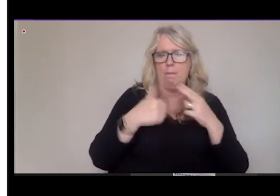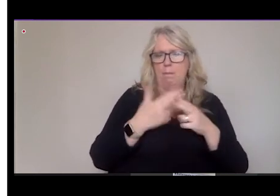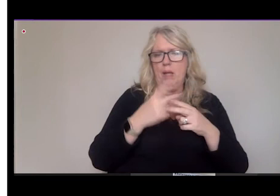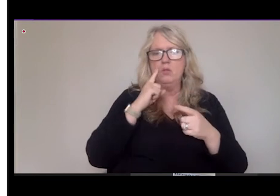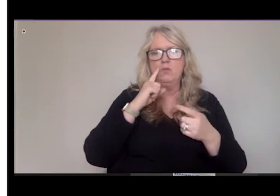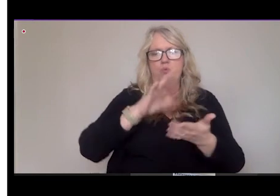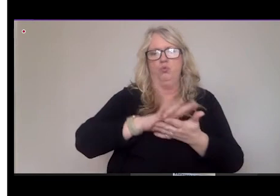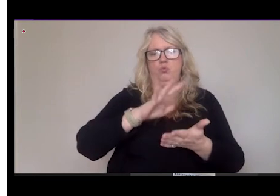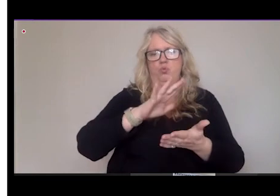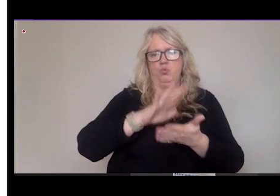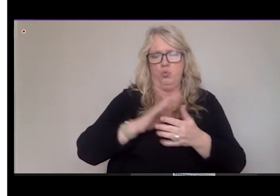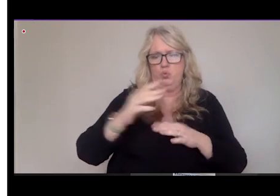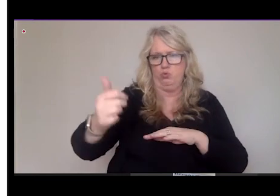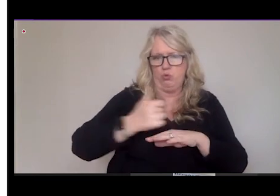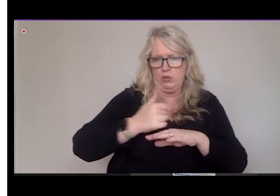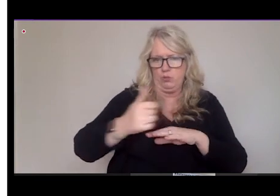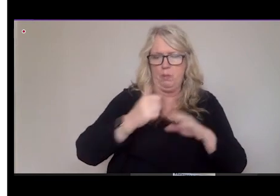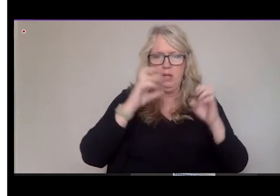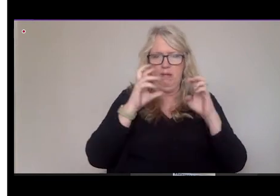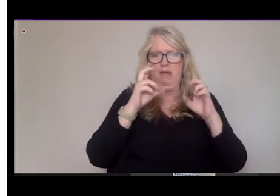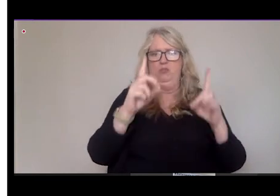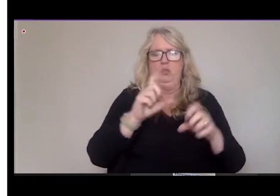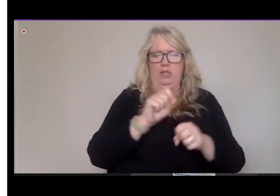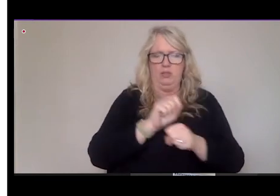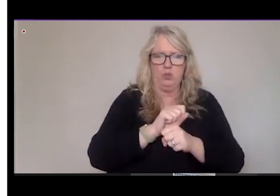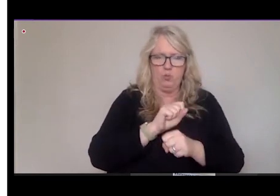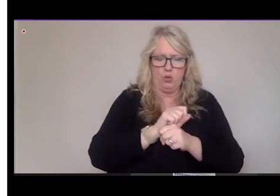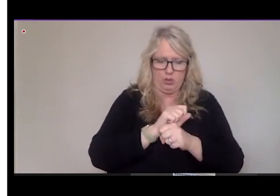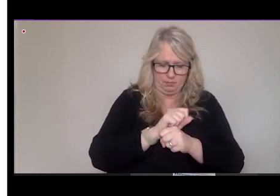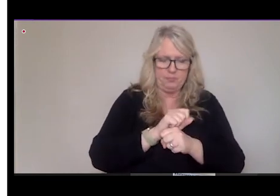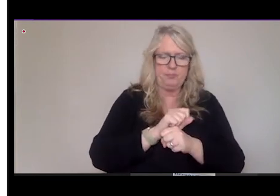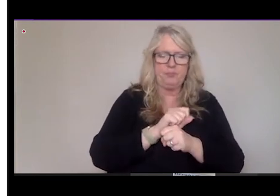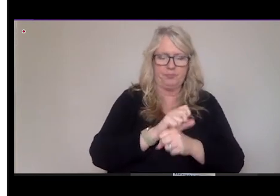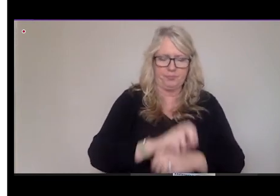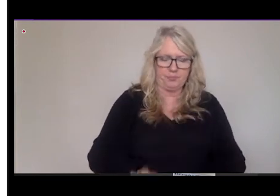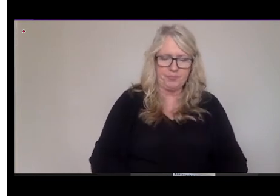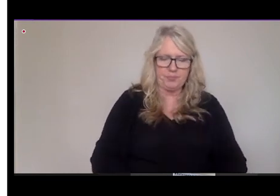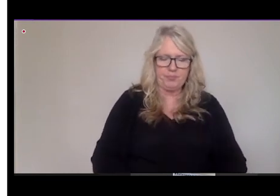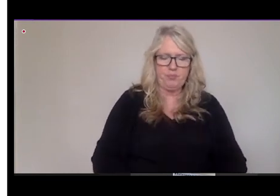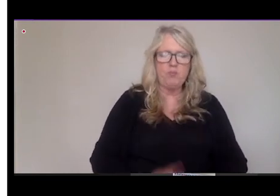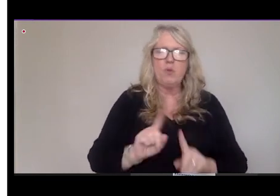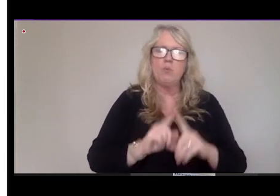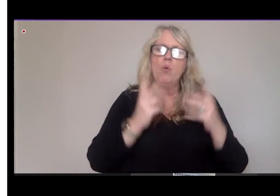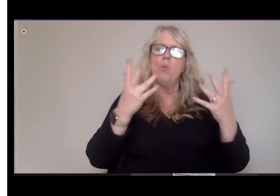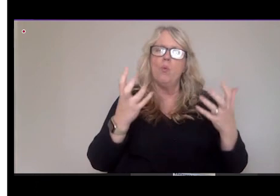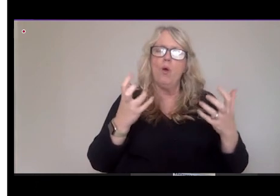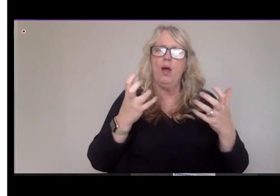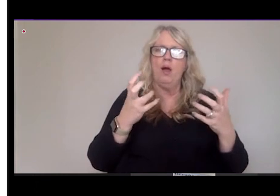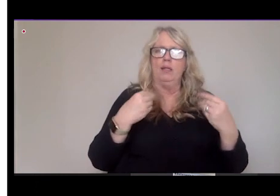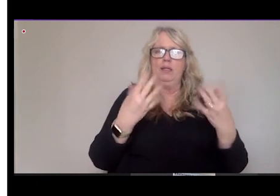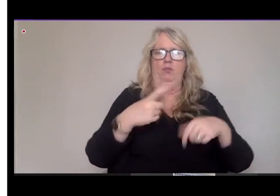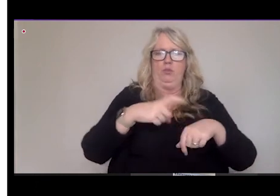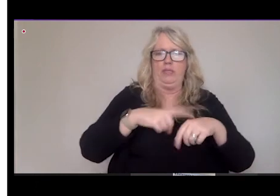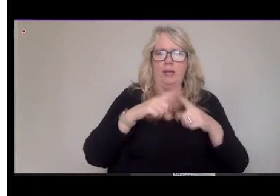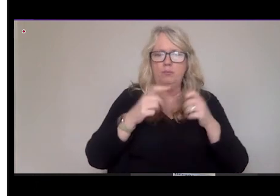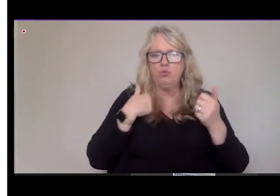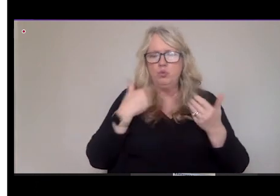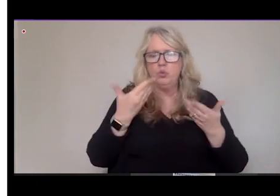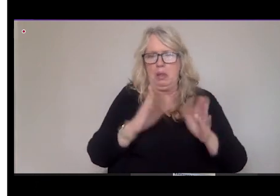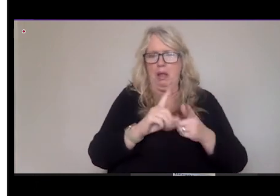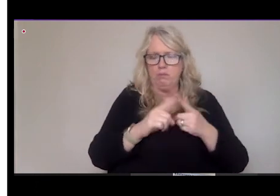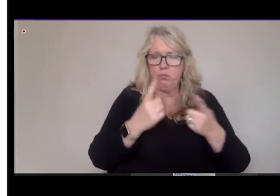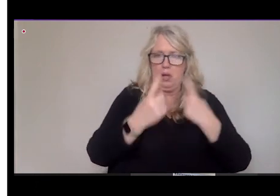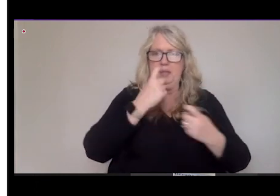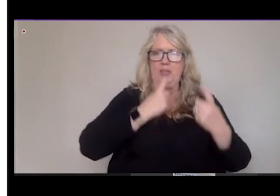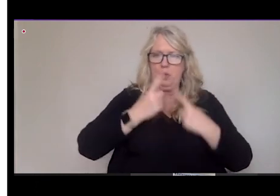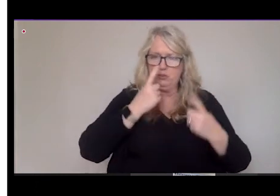section about the school transportation education work that we do, but I also want to have time